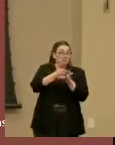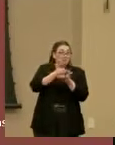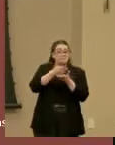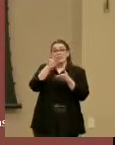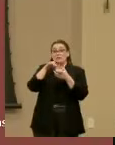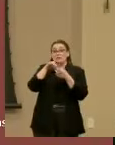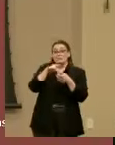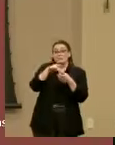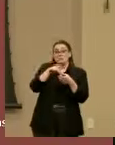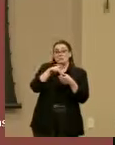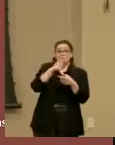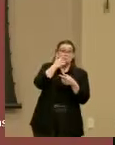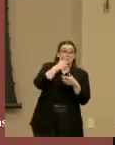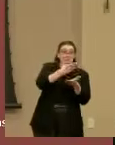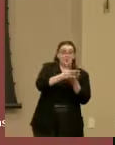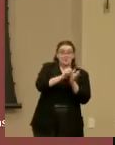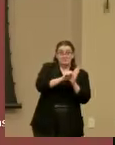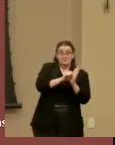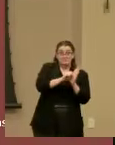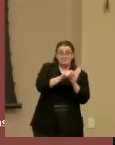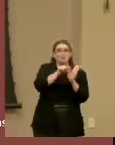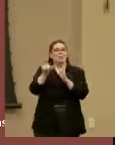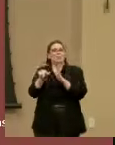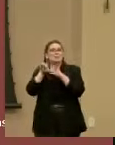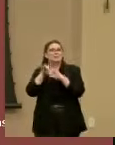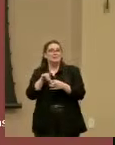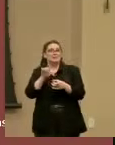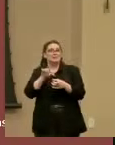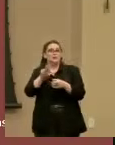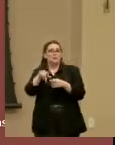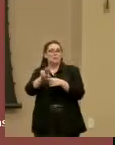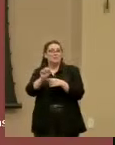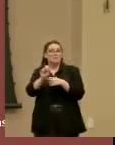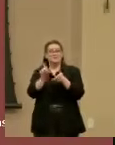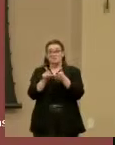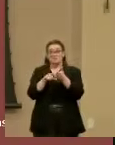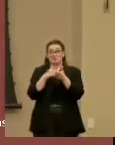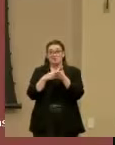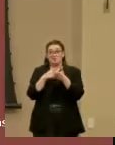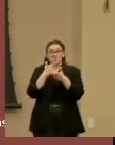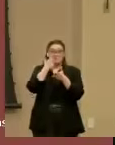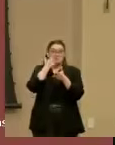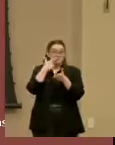lupus itself. So more research is needed, especially because menopause symptoms can also mimic a mild flare.